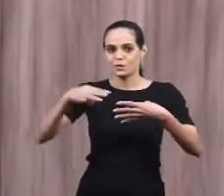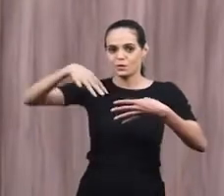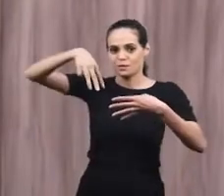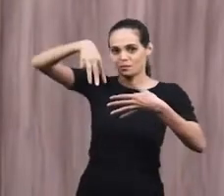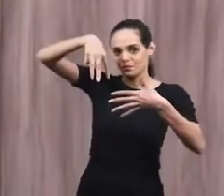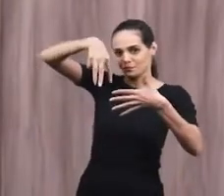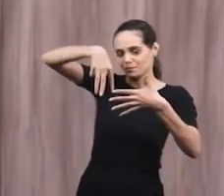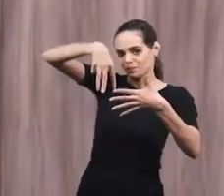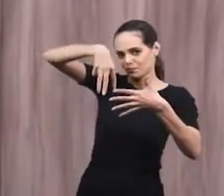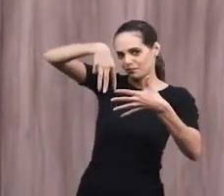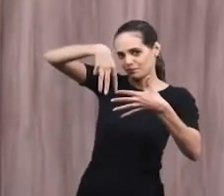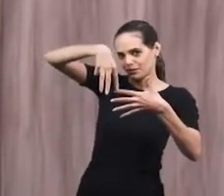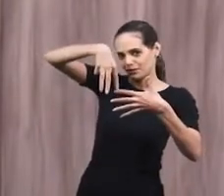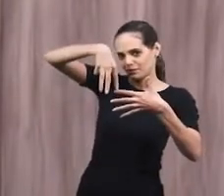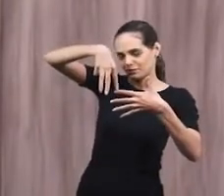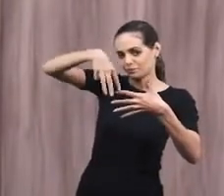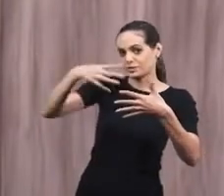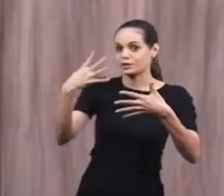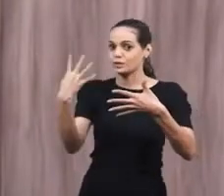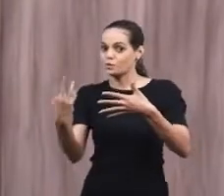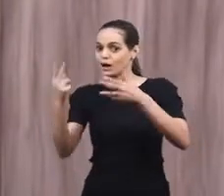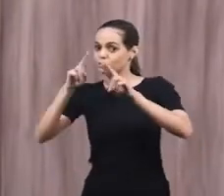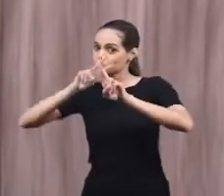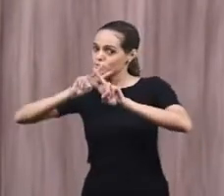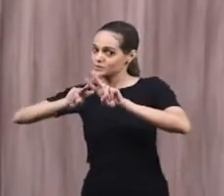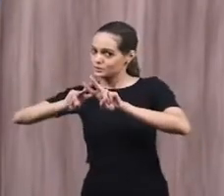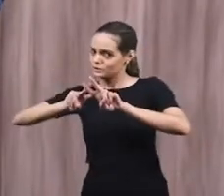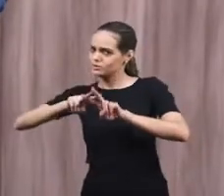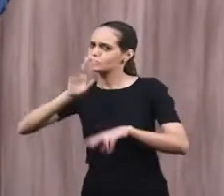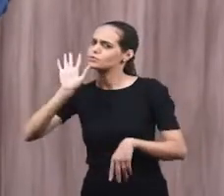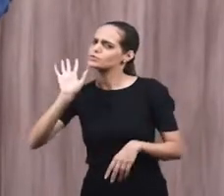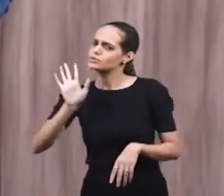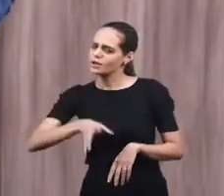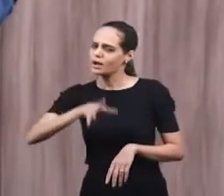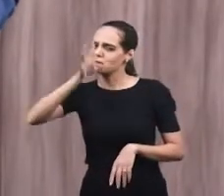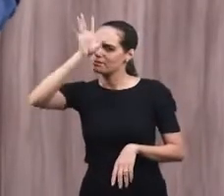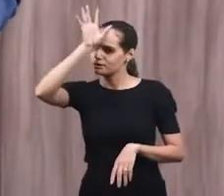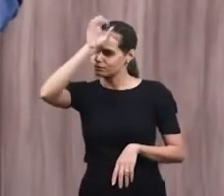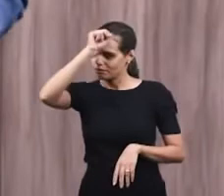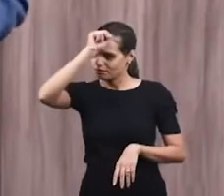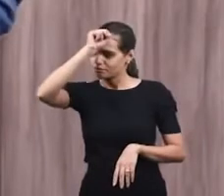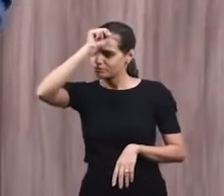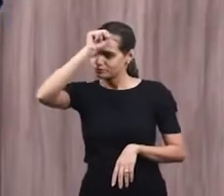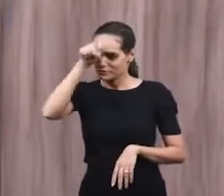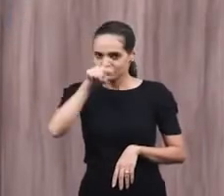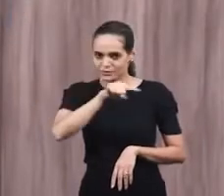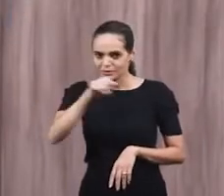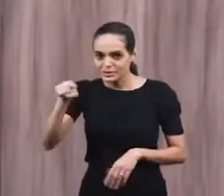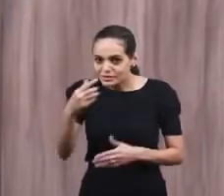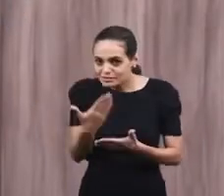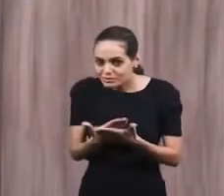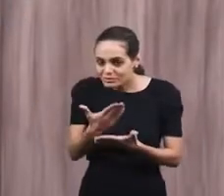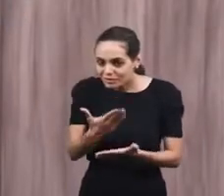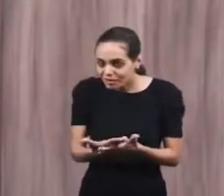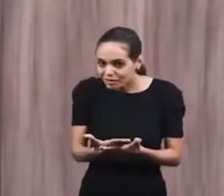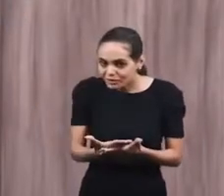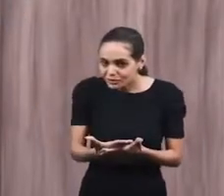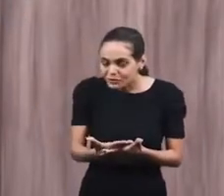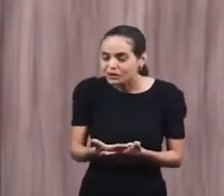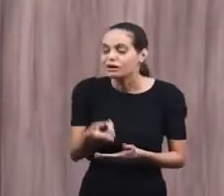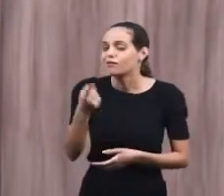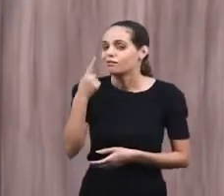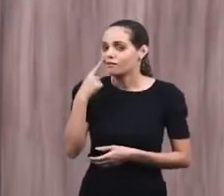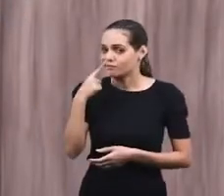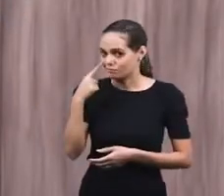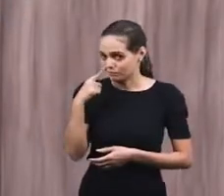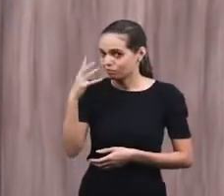be in the tone of Mi major. It has four sharp. We already even learned the scale. Are you guys practicing? I want to